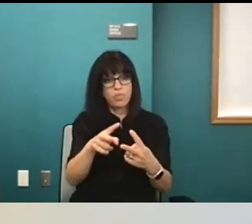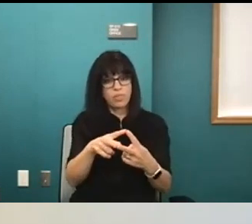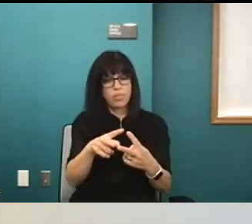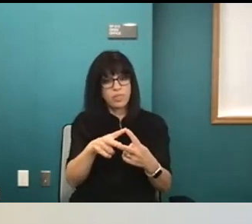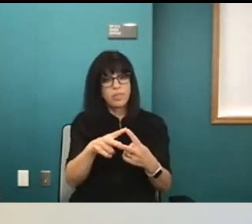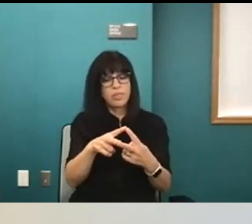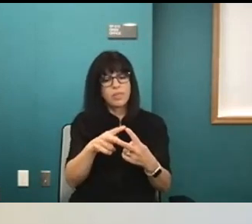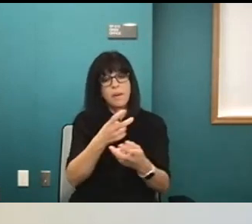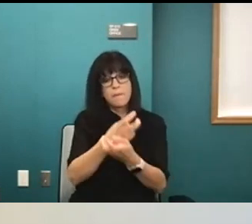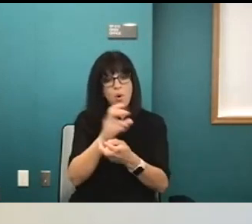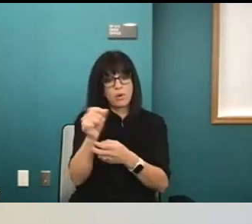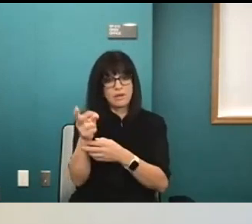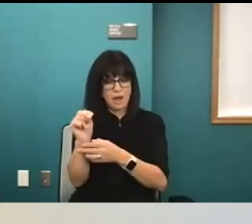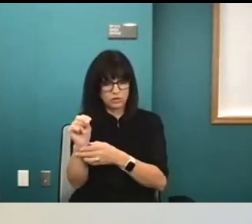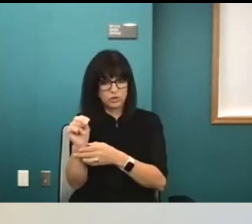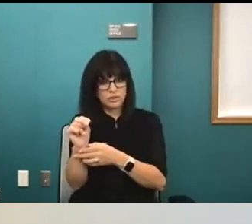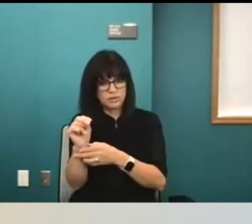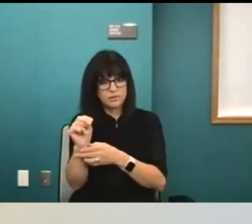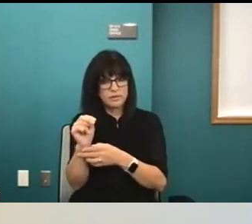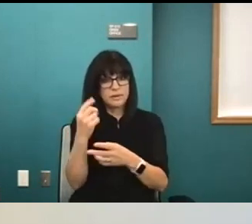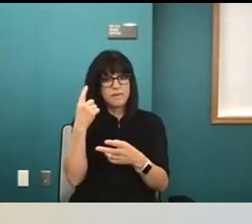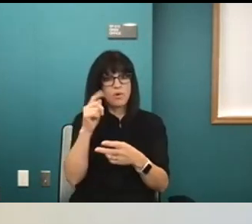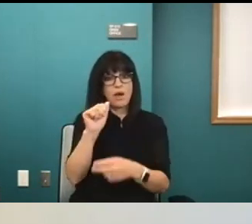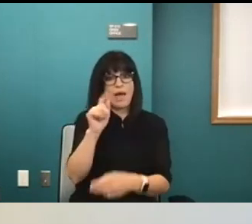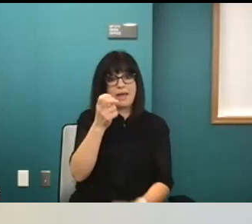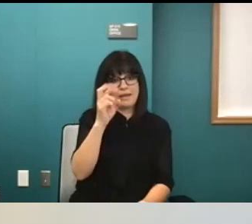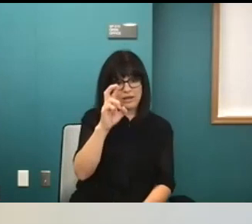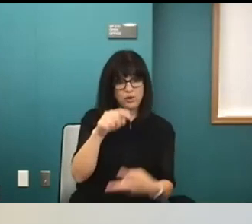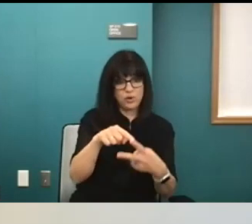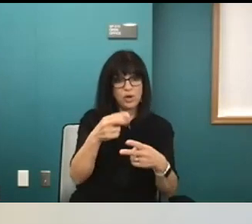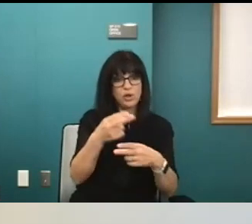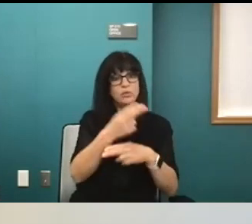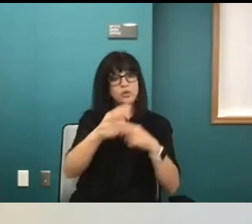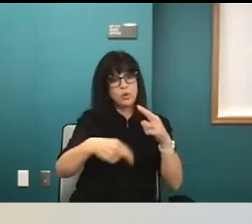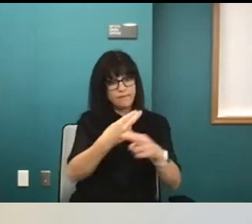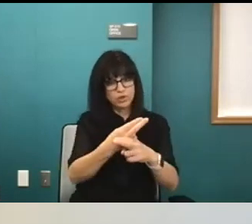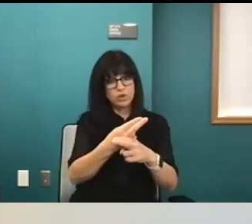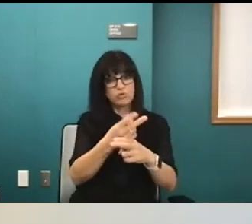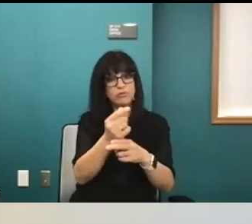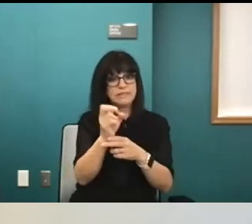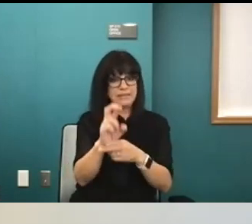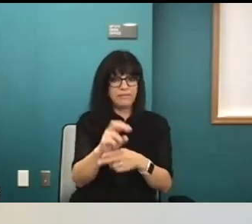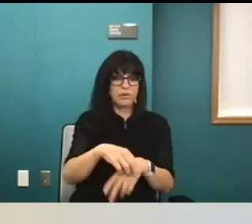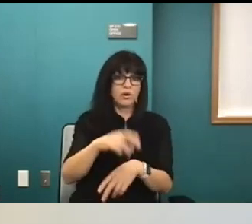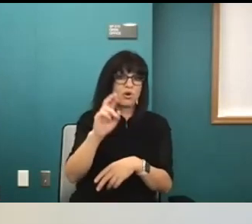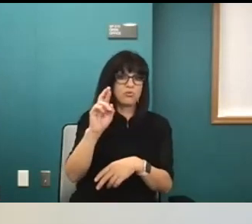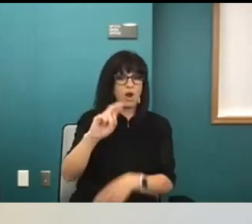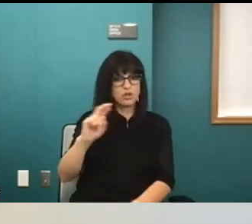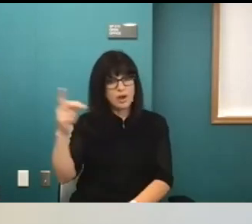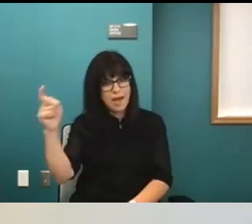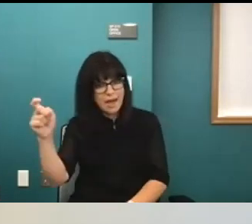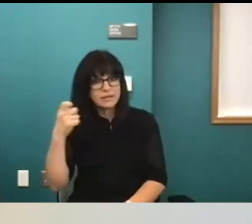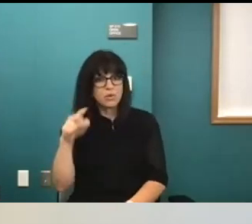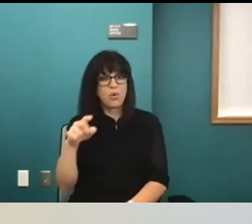bone conduction options, for the Adhere, you would use the universal receiver, so like the Roger X or the R2 receiver, and plug